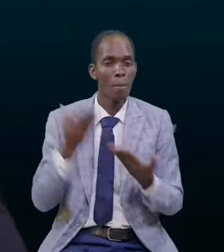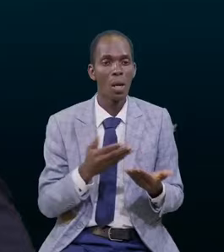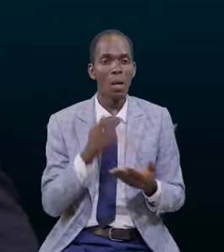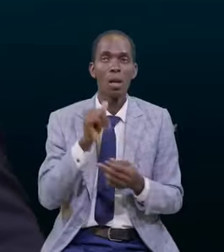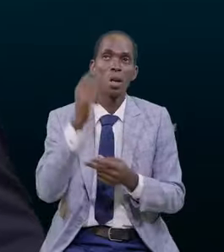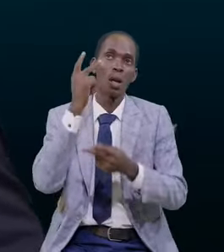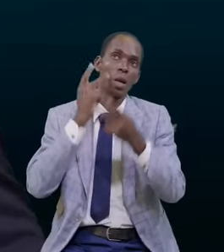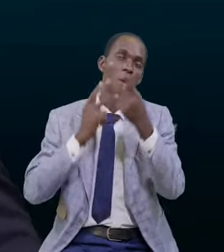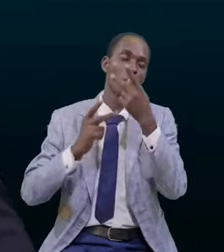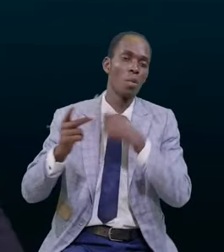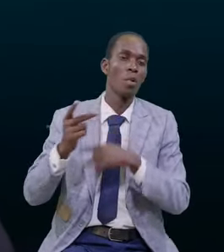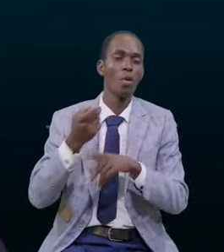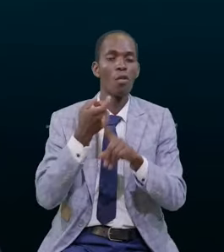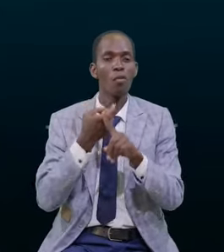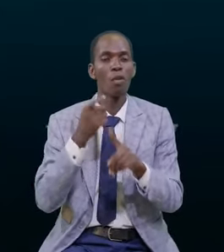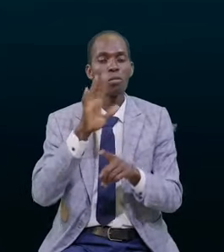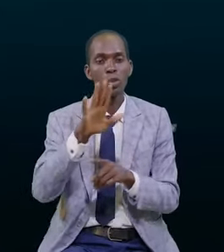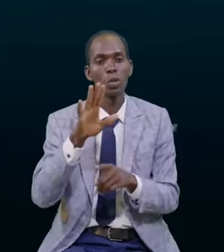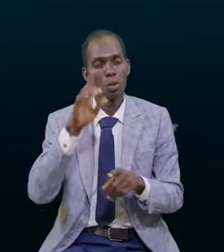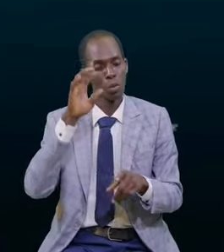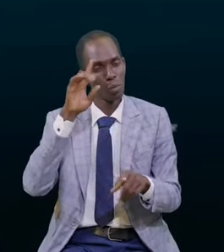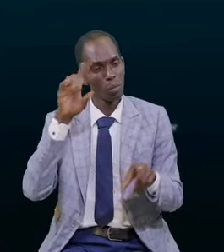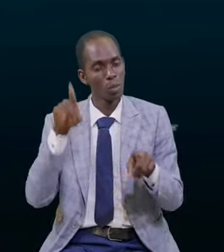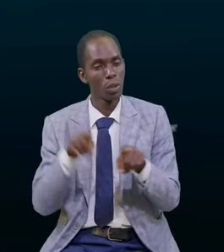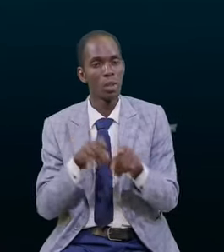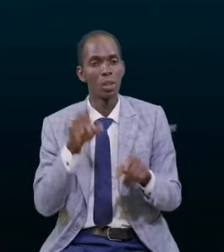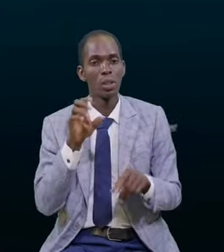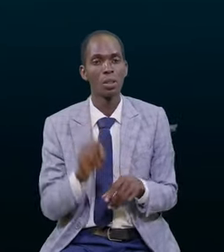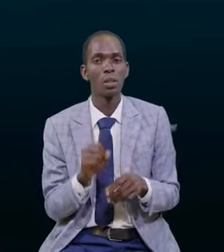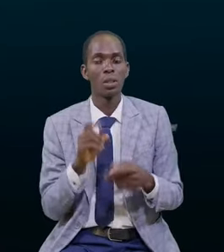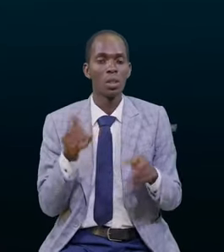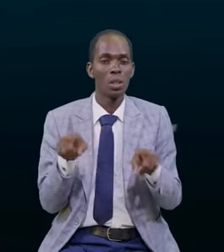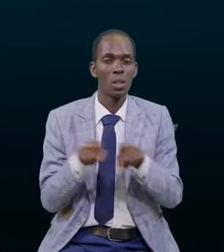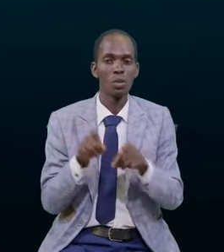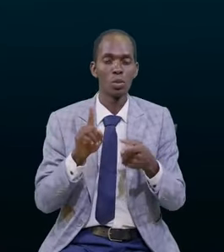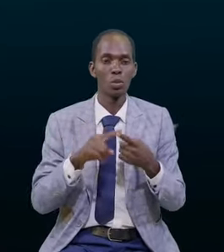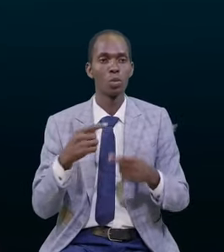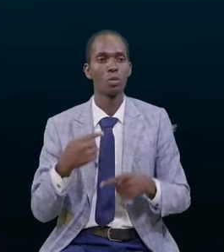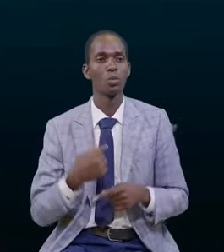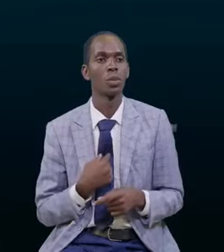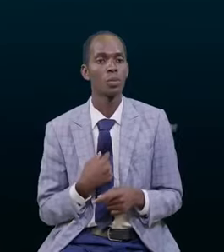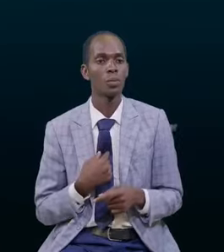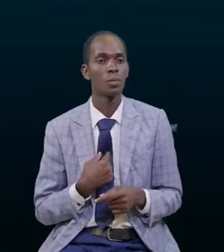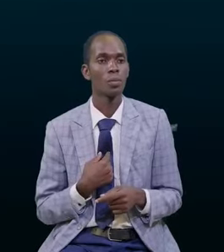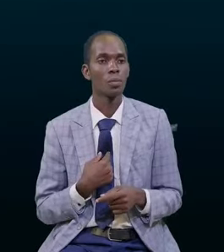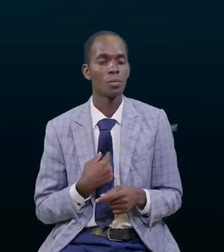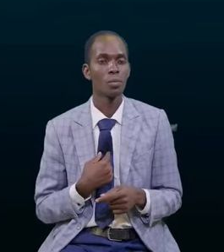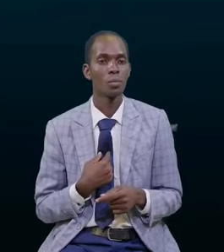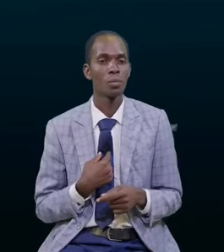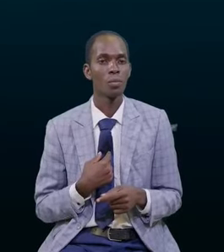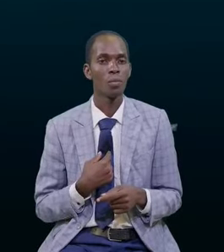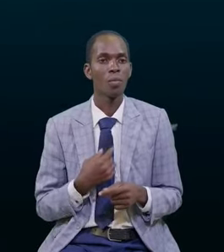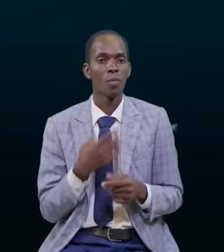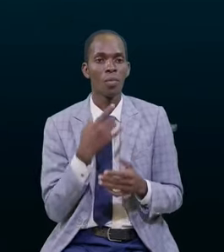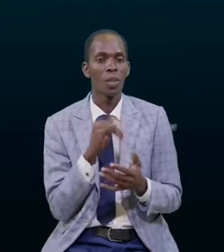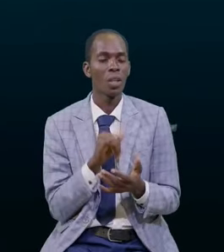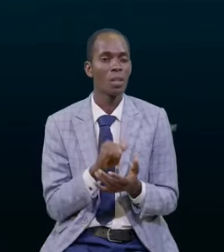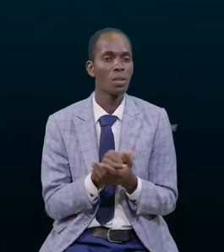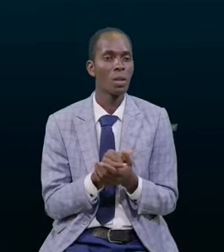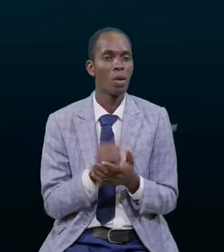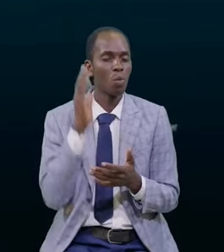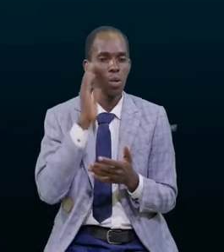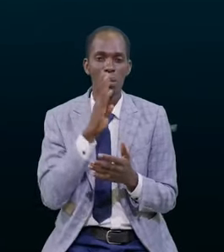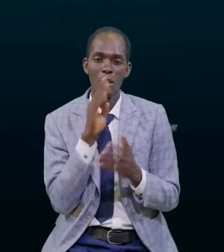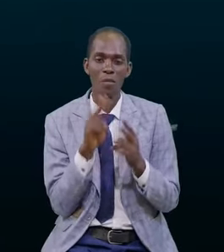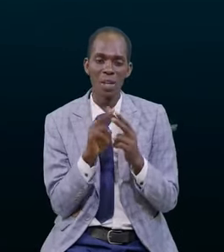Brethren like unto me there be circumstances of the raising up of this of this Prophet that'll be very similar to my